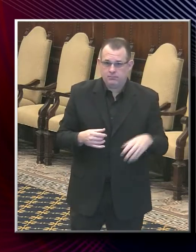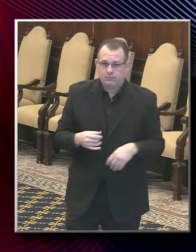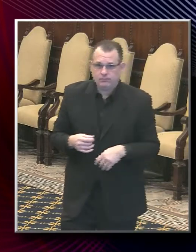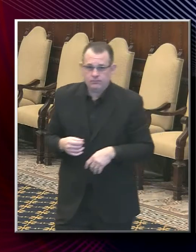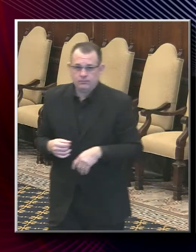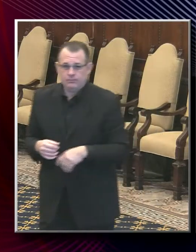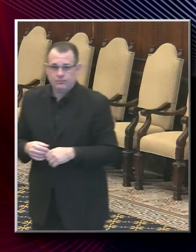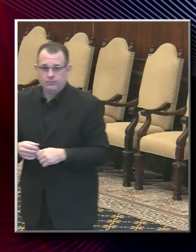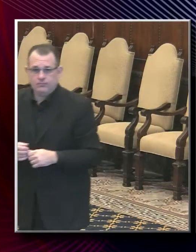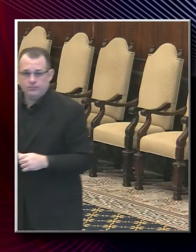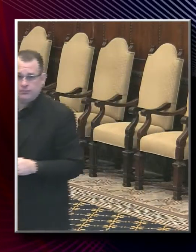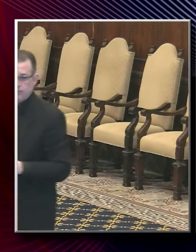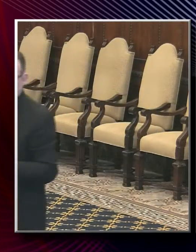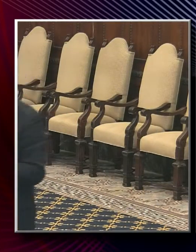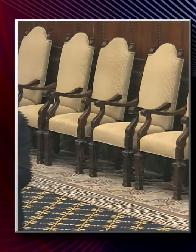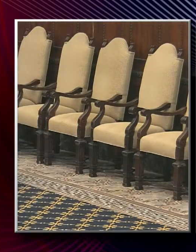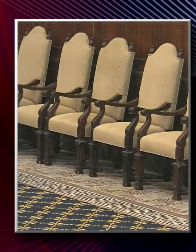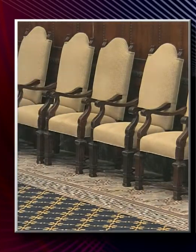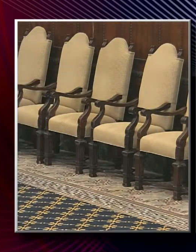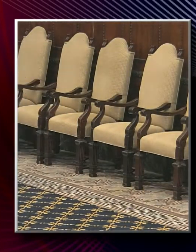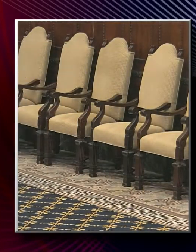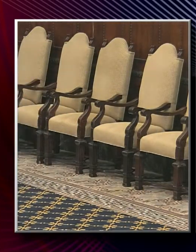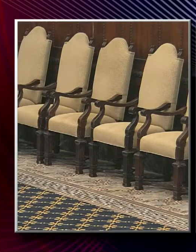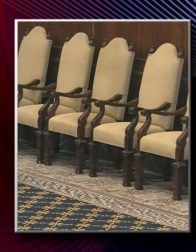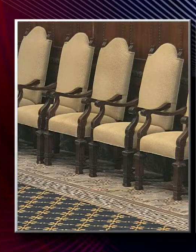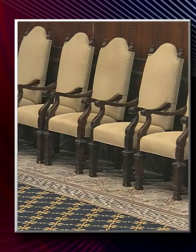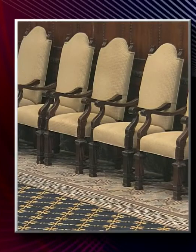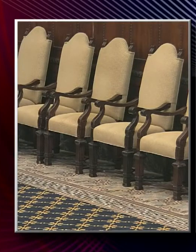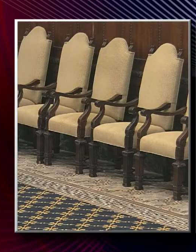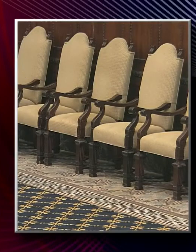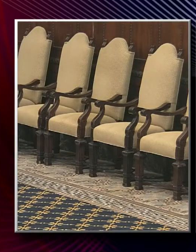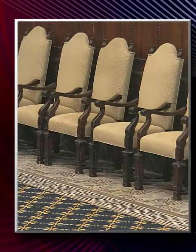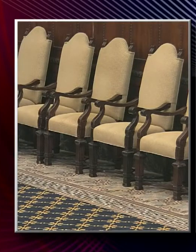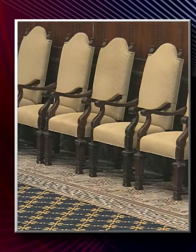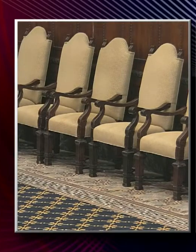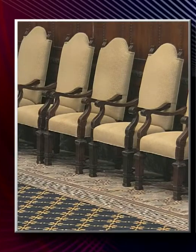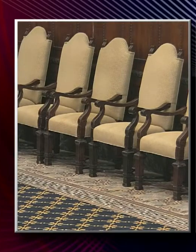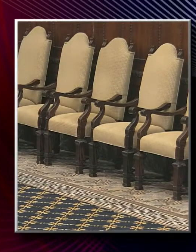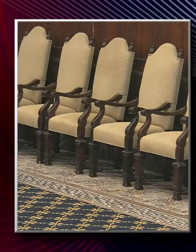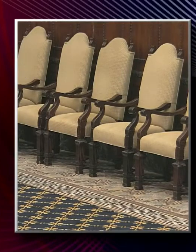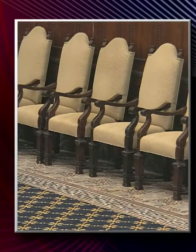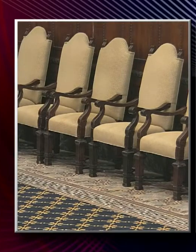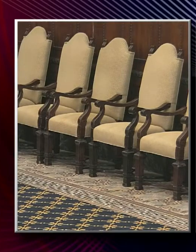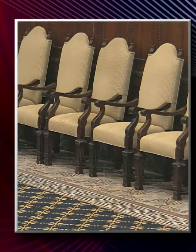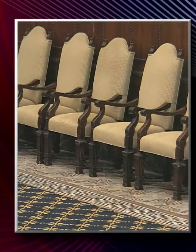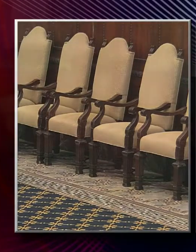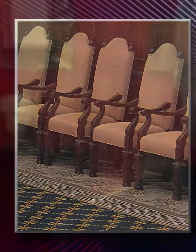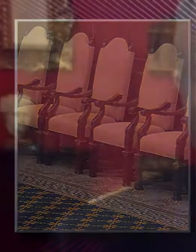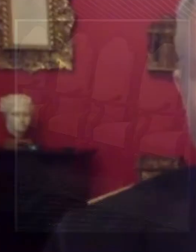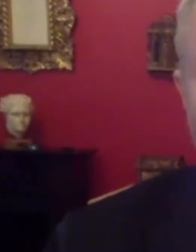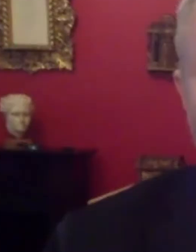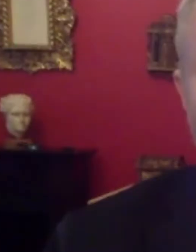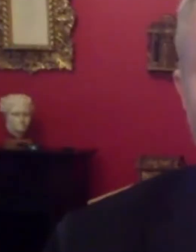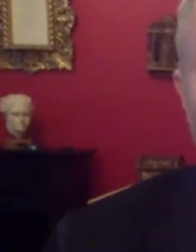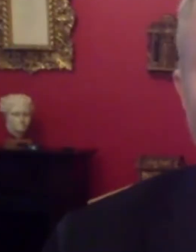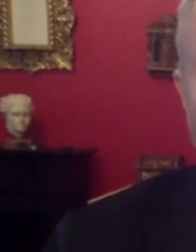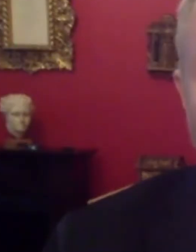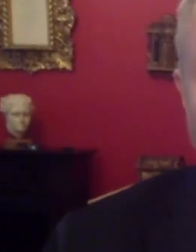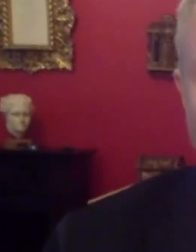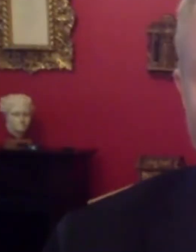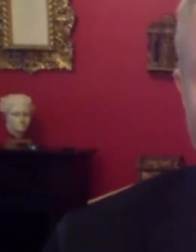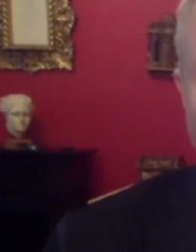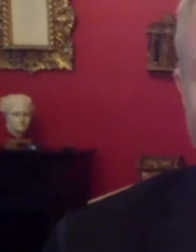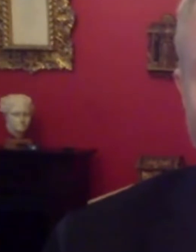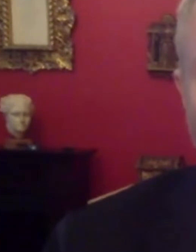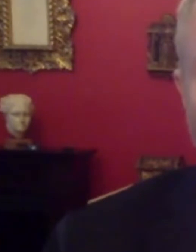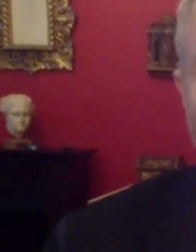Farley's remarks. Armando. Mensaje del alcalde Jim Kenney para el viernes 17 de abril del 2020. Buenas